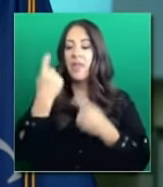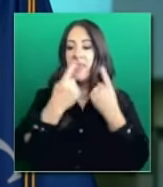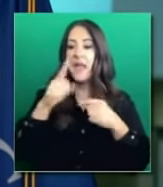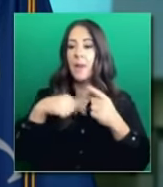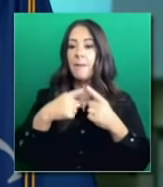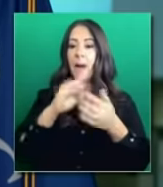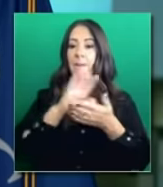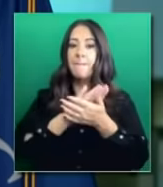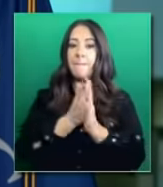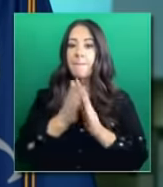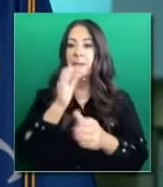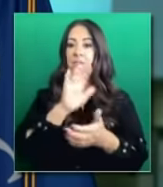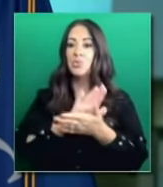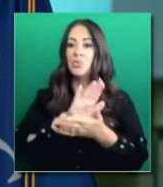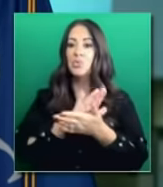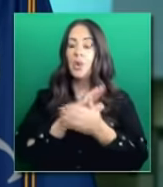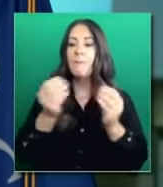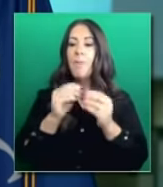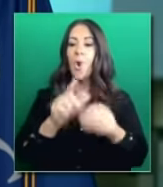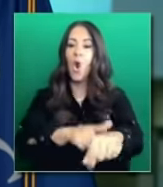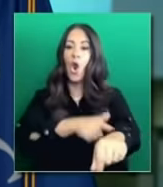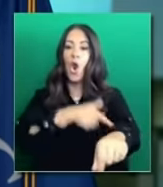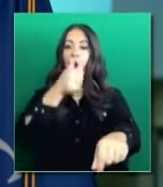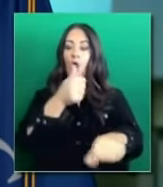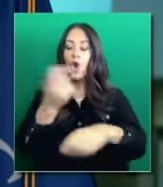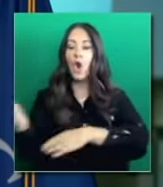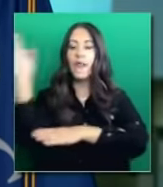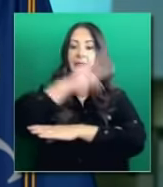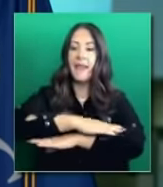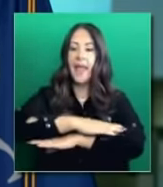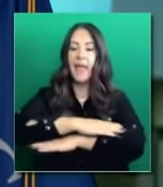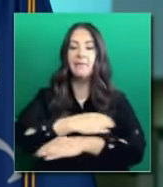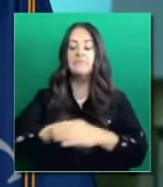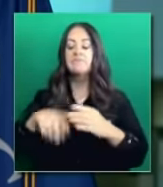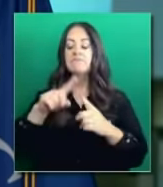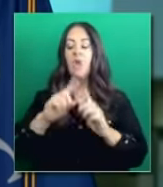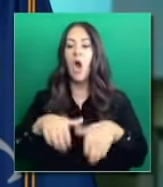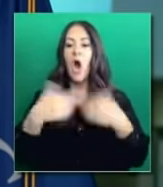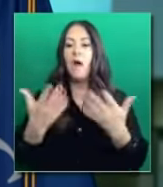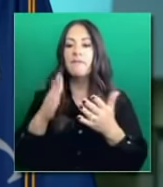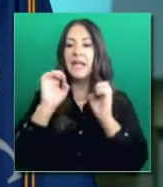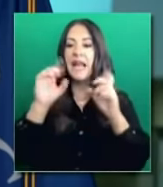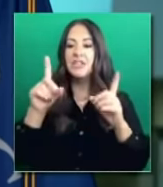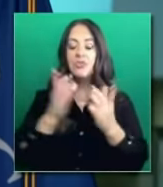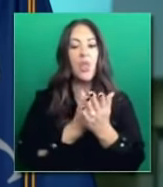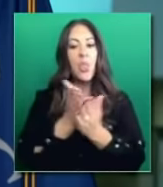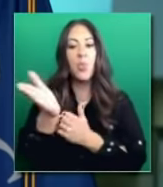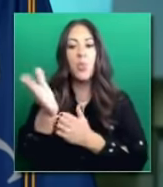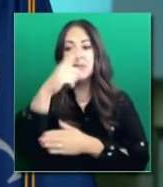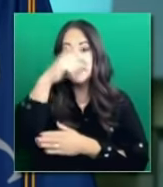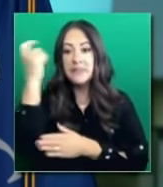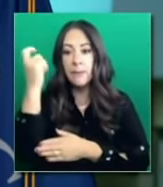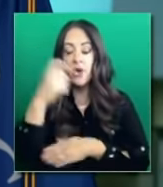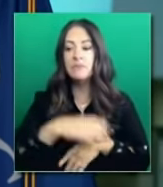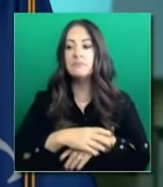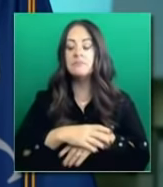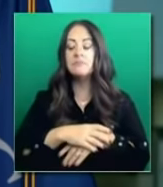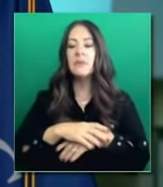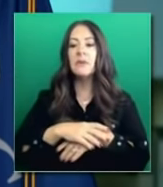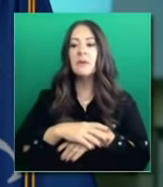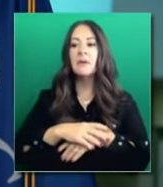the summer, looking at the opportunity to get tutors and additional supports to address comprehensively learning